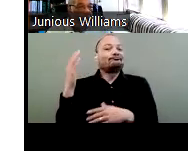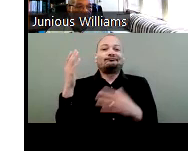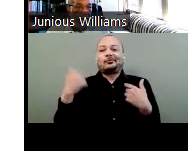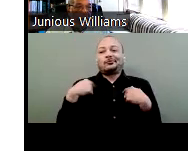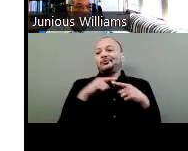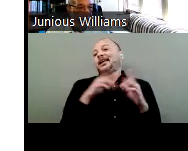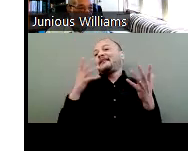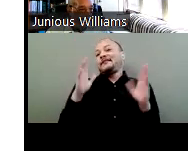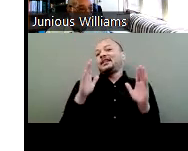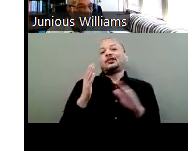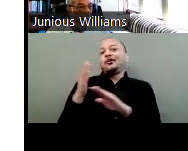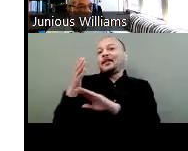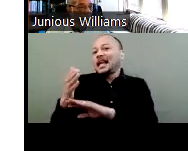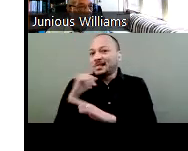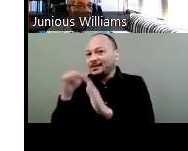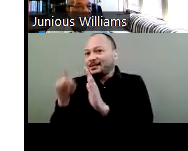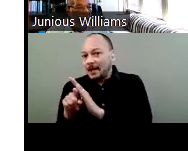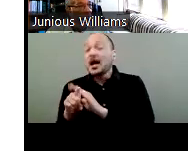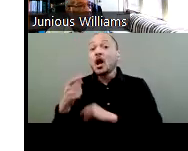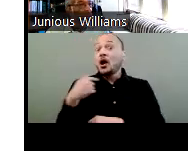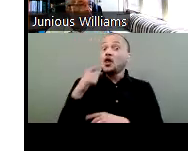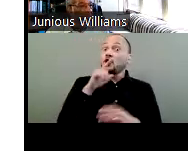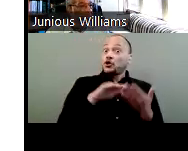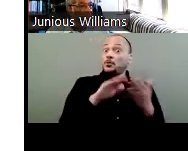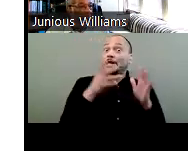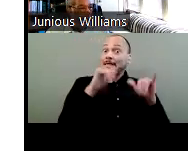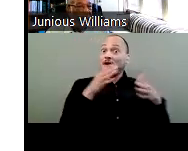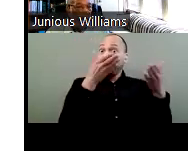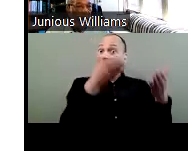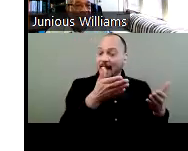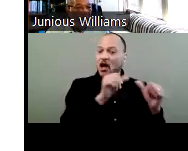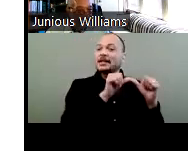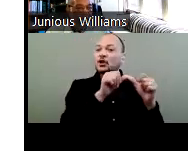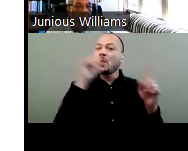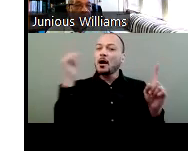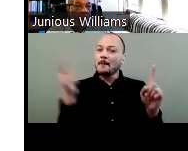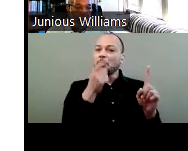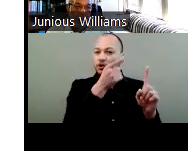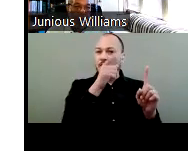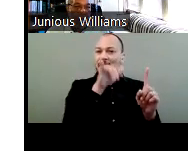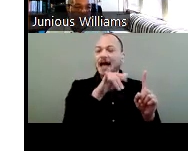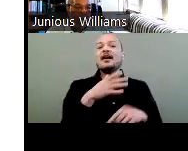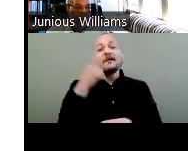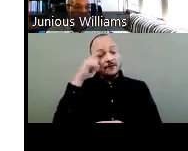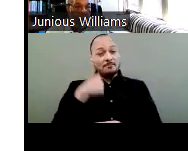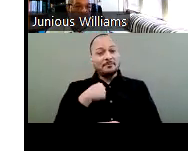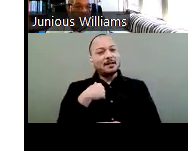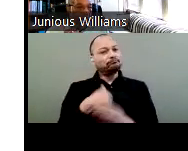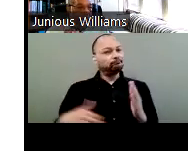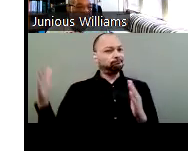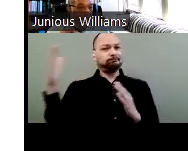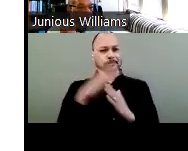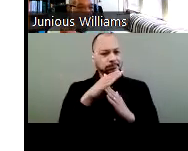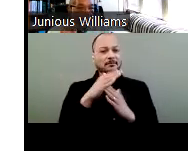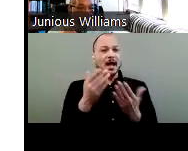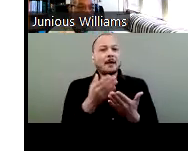to the next assignment, the community's going to be there and continue to pursue that. So for me, the number one